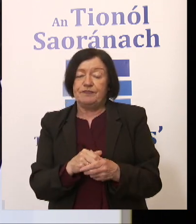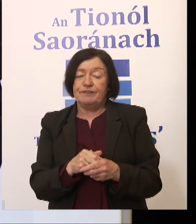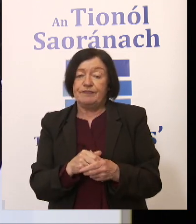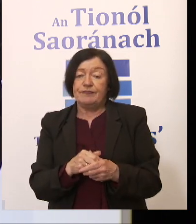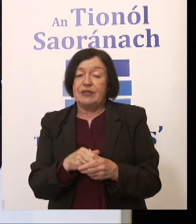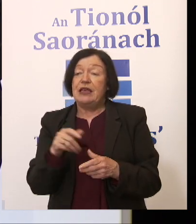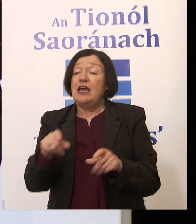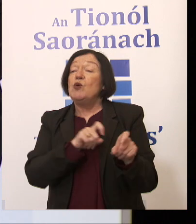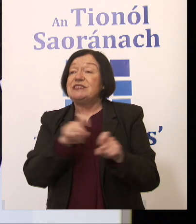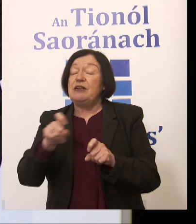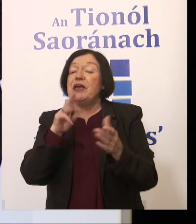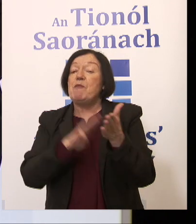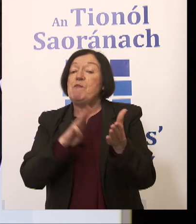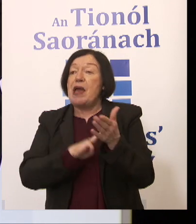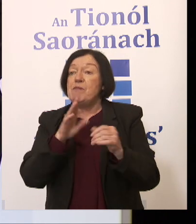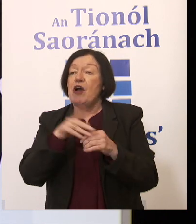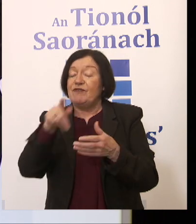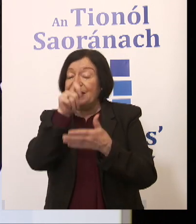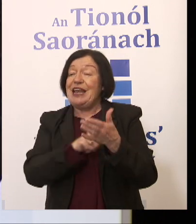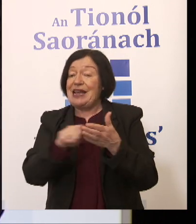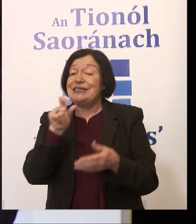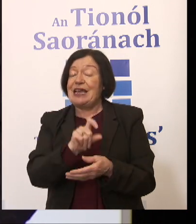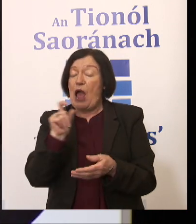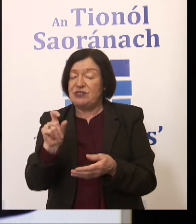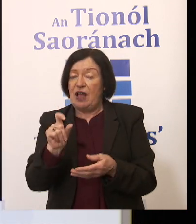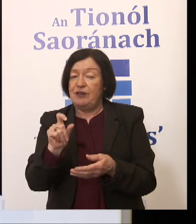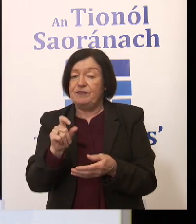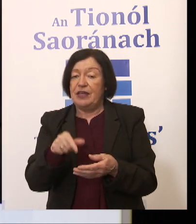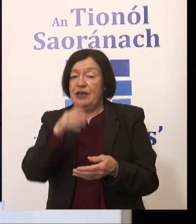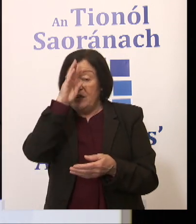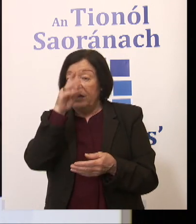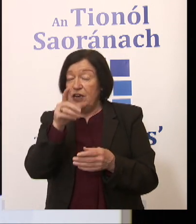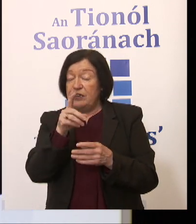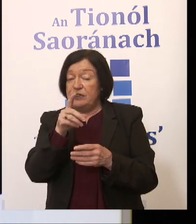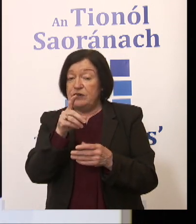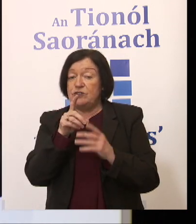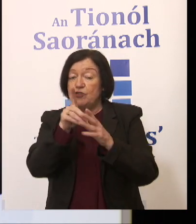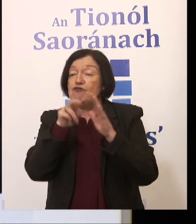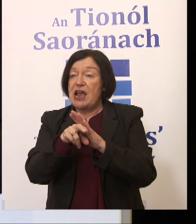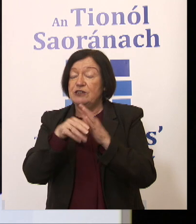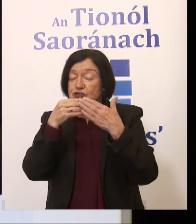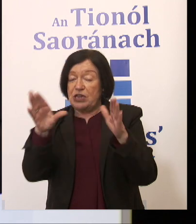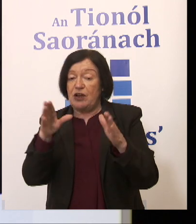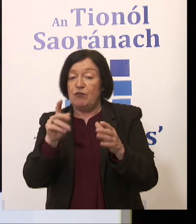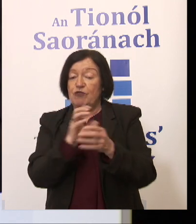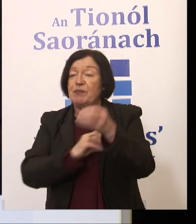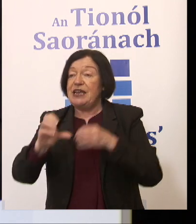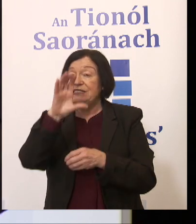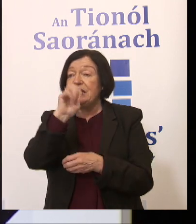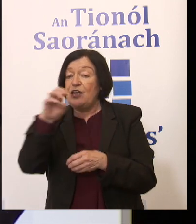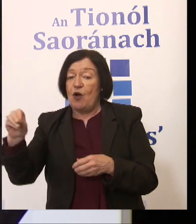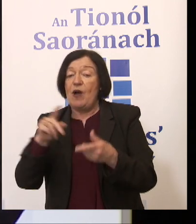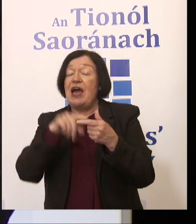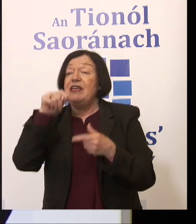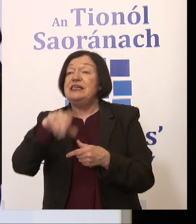he would also still be a member of the elected council. So a Director General would replace the Chief Executive, and the Chief